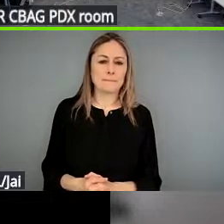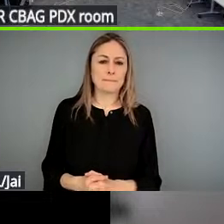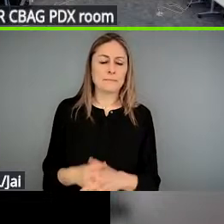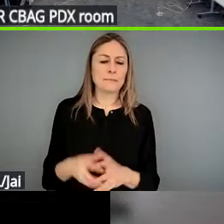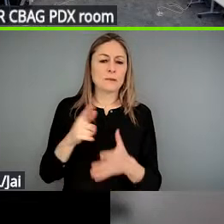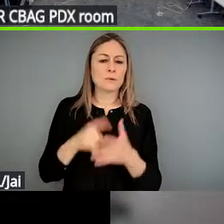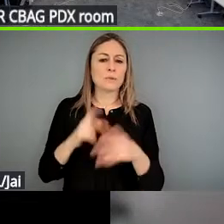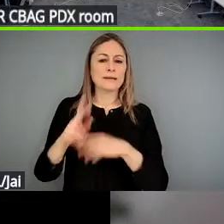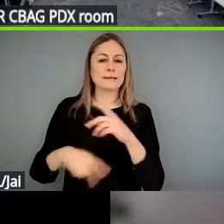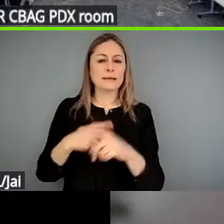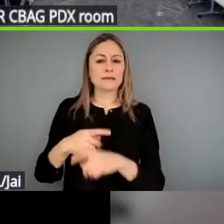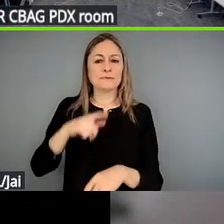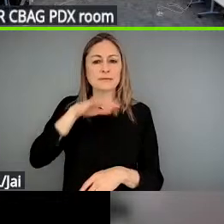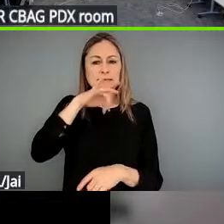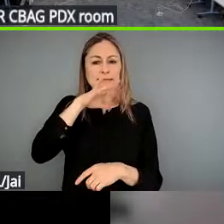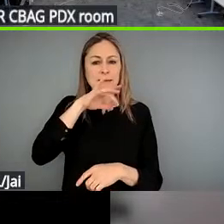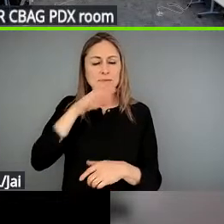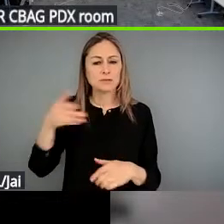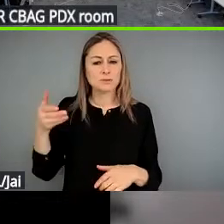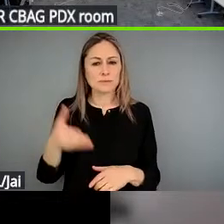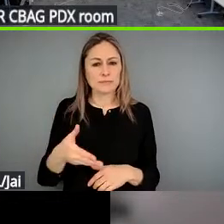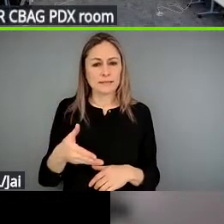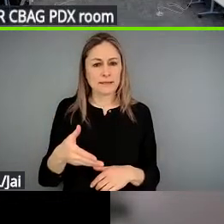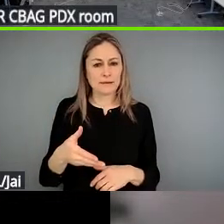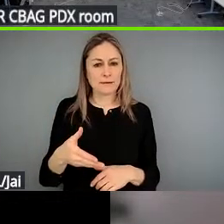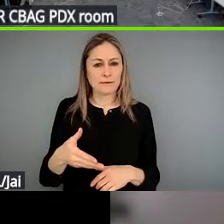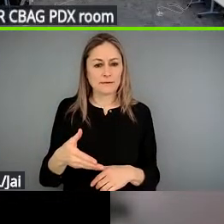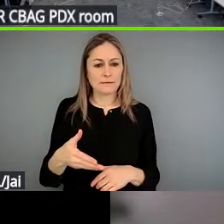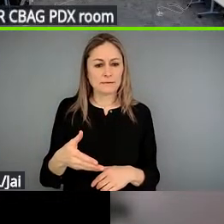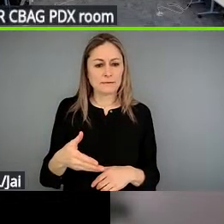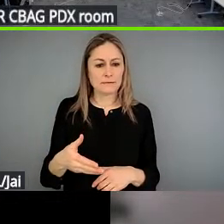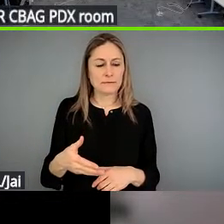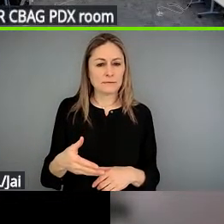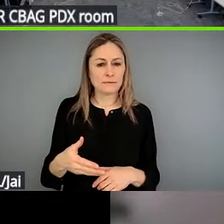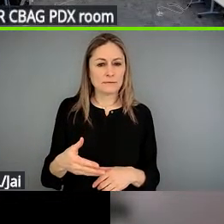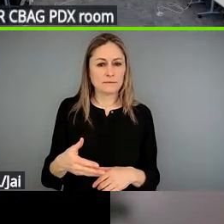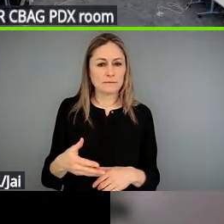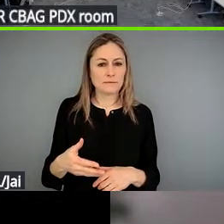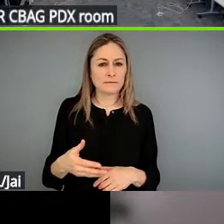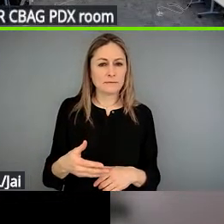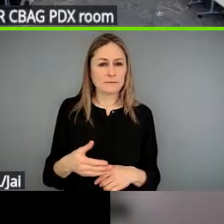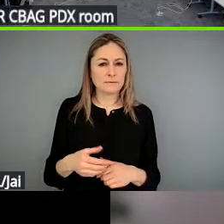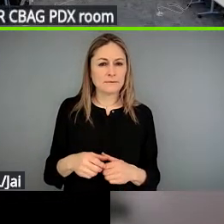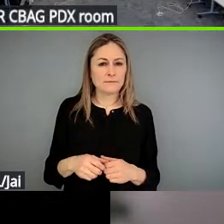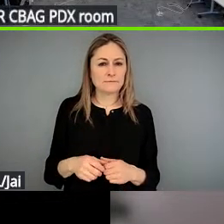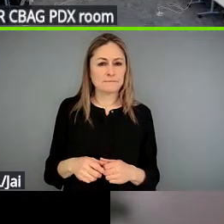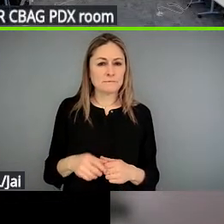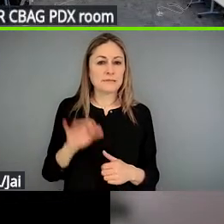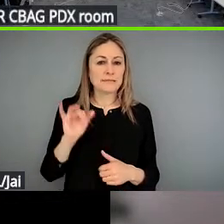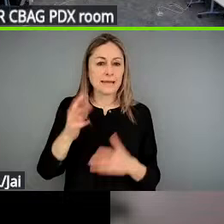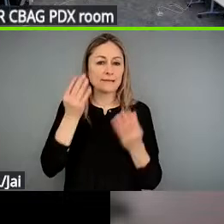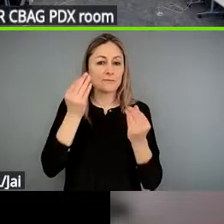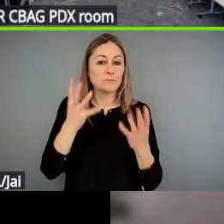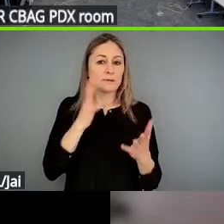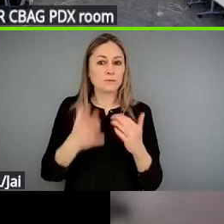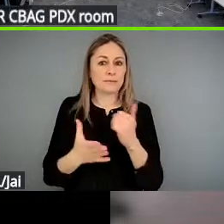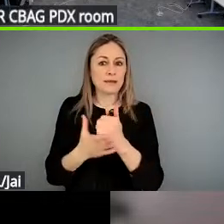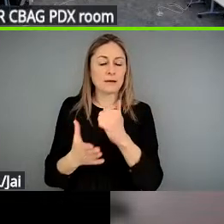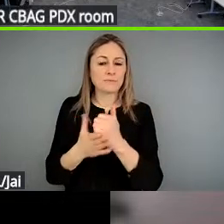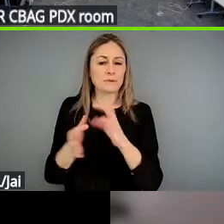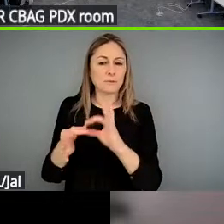was there and who determined the contamination. So this information on that will be helpful. So we can coordinate internally to